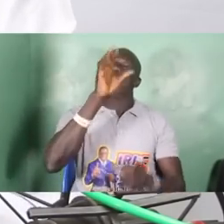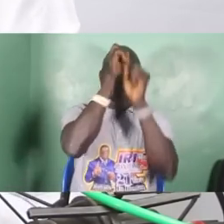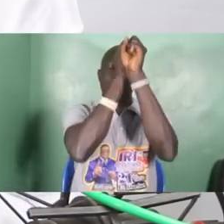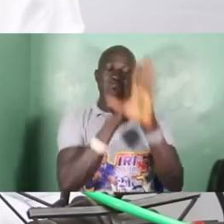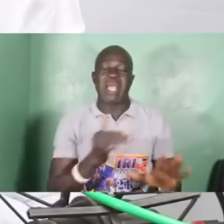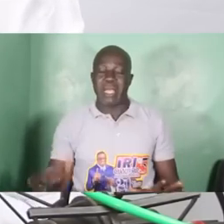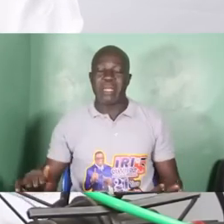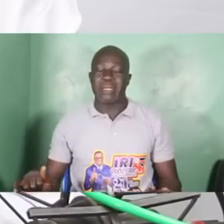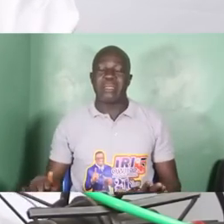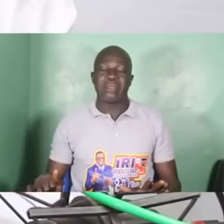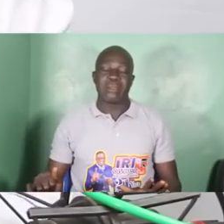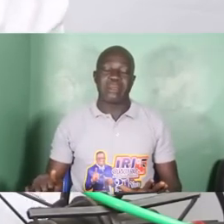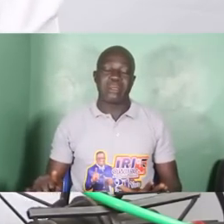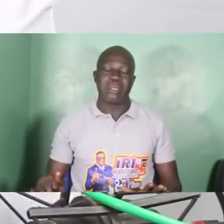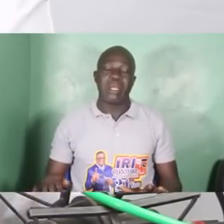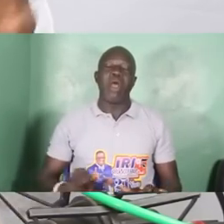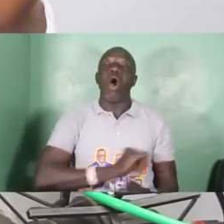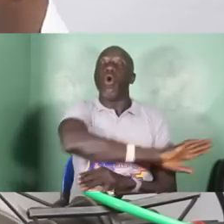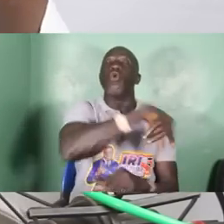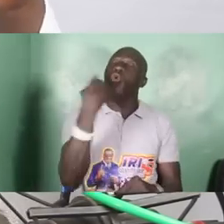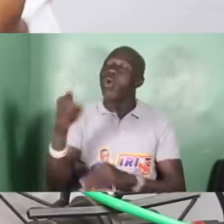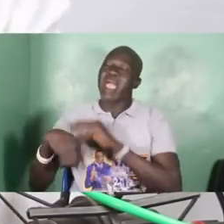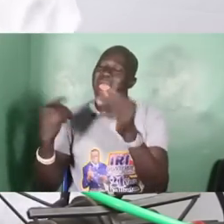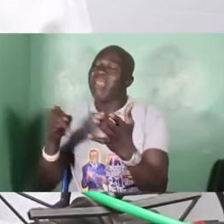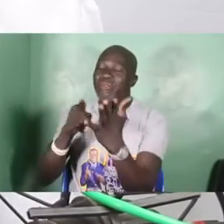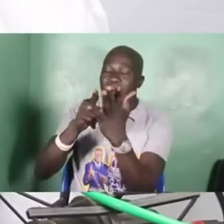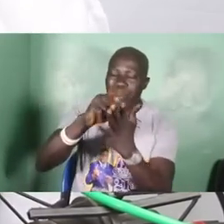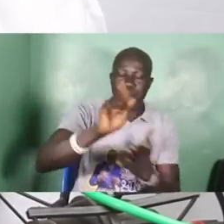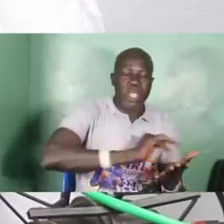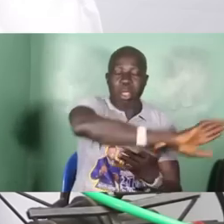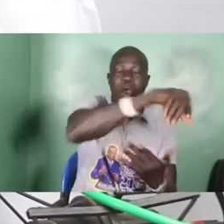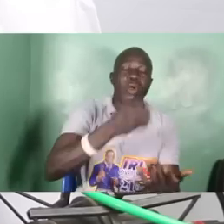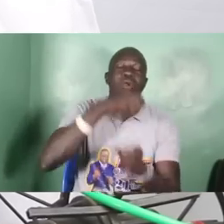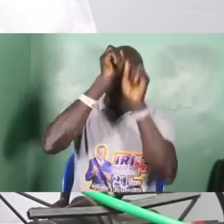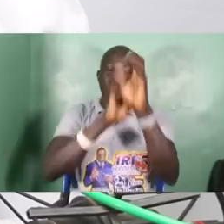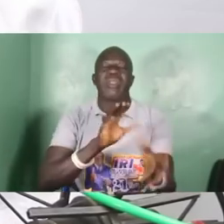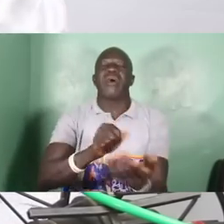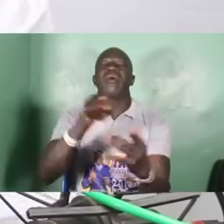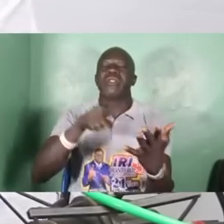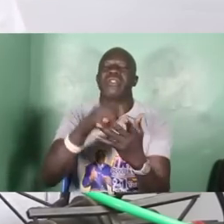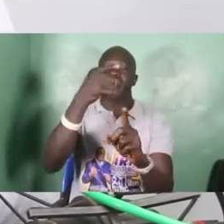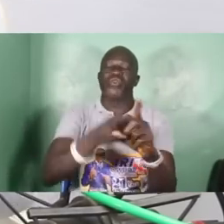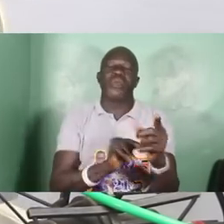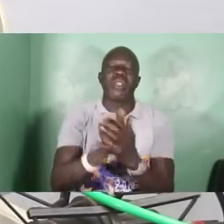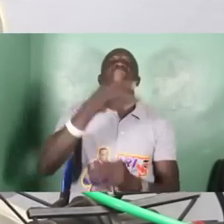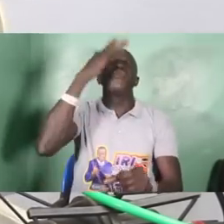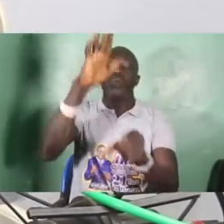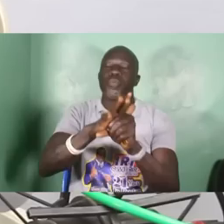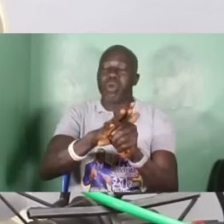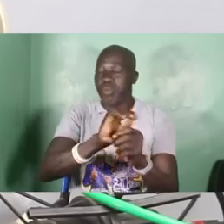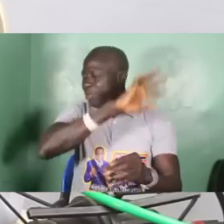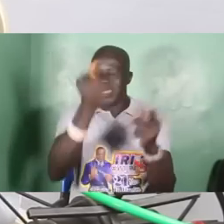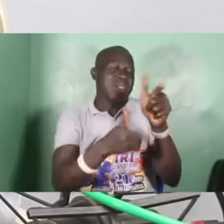come. I'm blessed. Oh, boy, he tell me what sort of magic was you. All of you that pray, come down. For this month, great